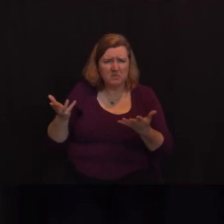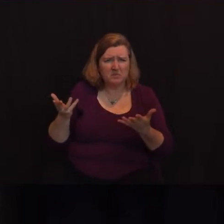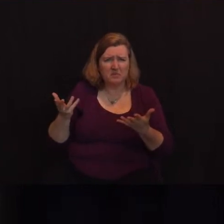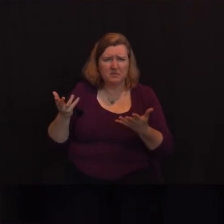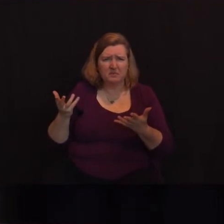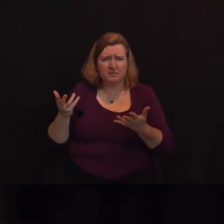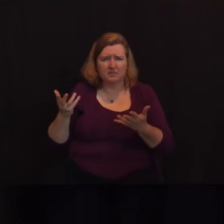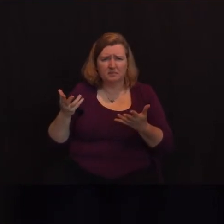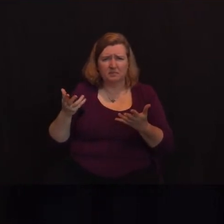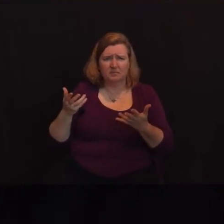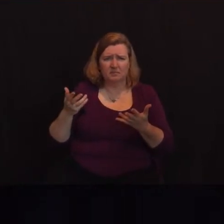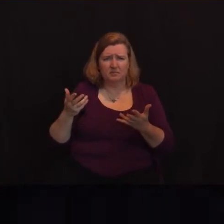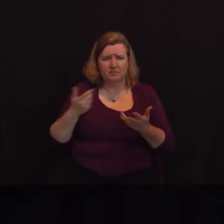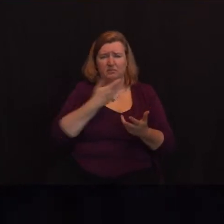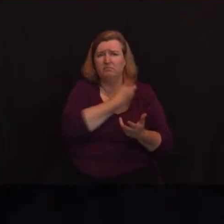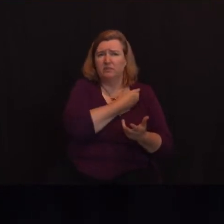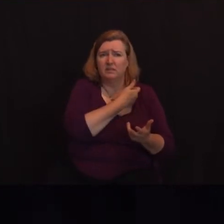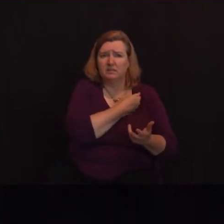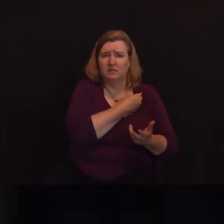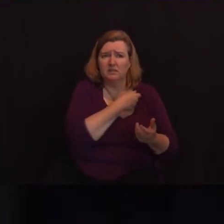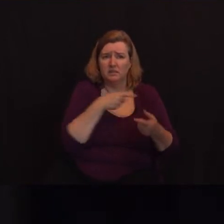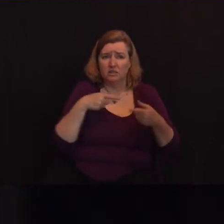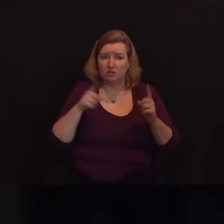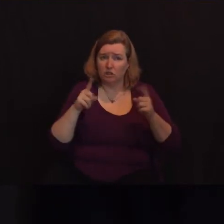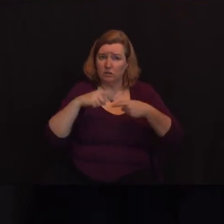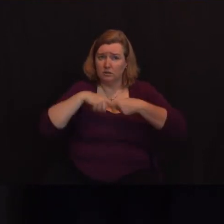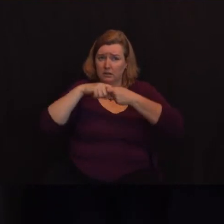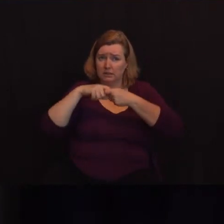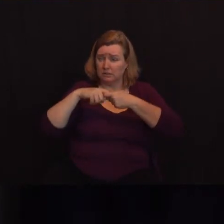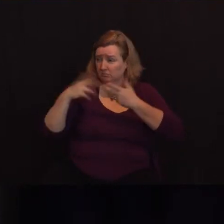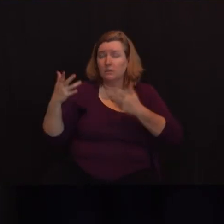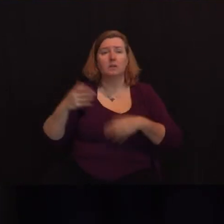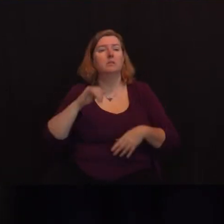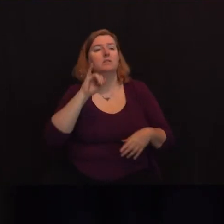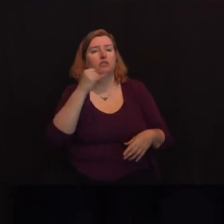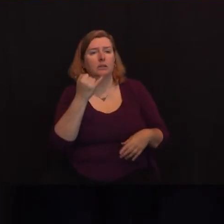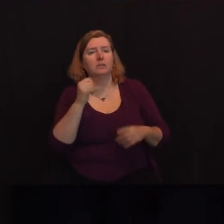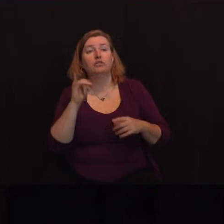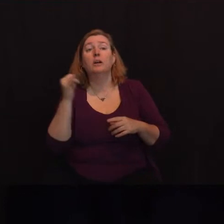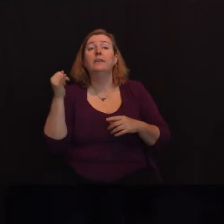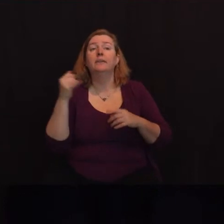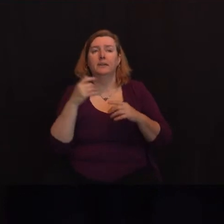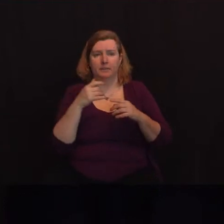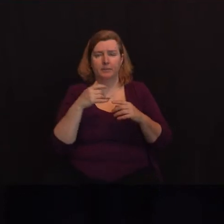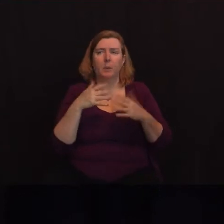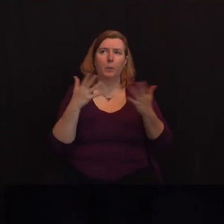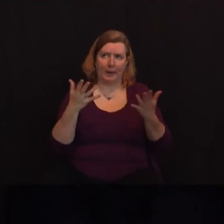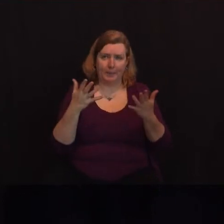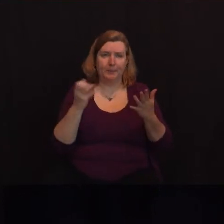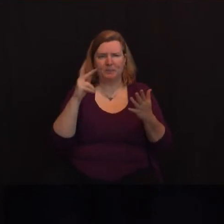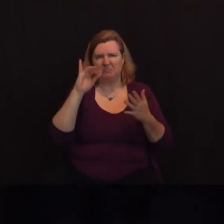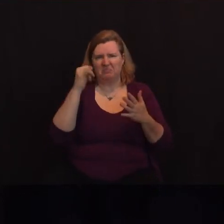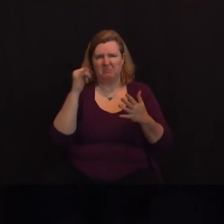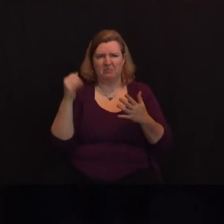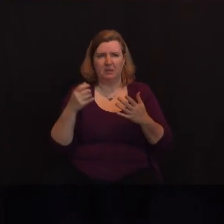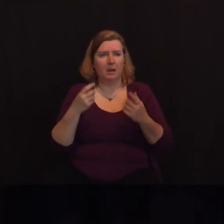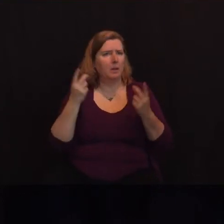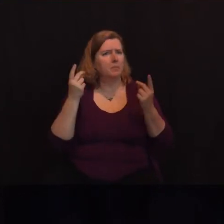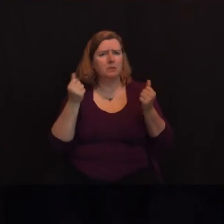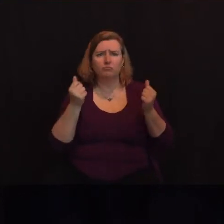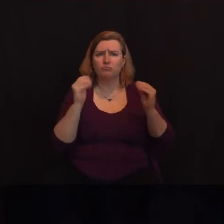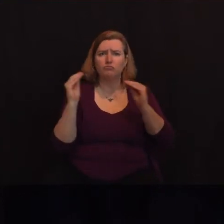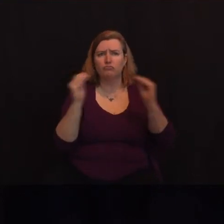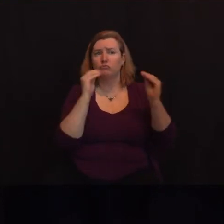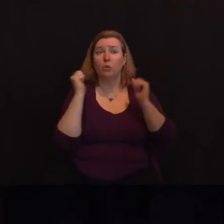have been administered in that window? Yeah, I'll talk about the J&J first. We immediately instructed all of the points